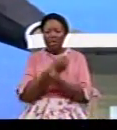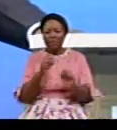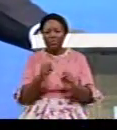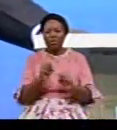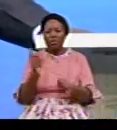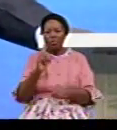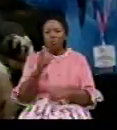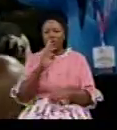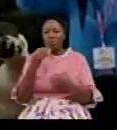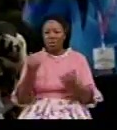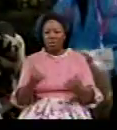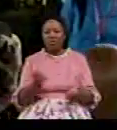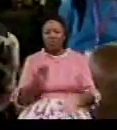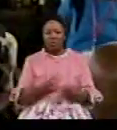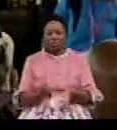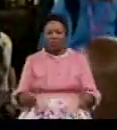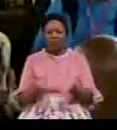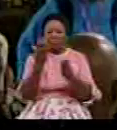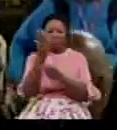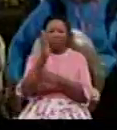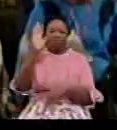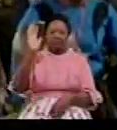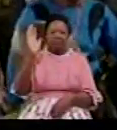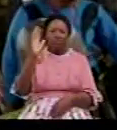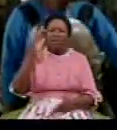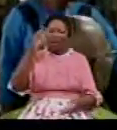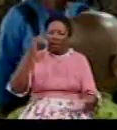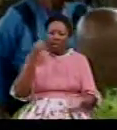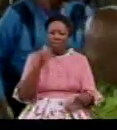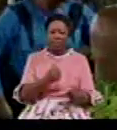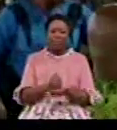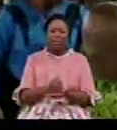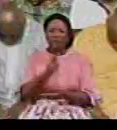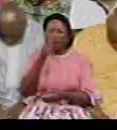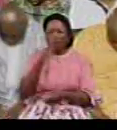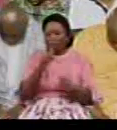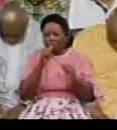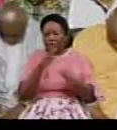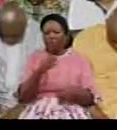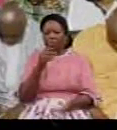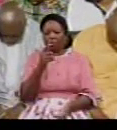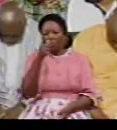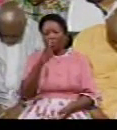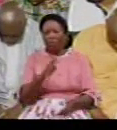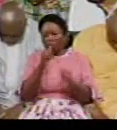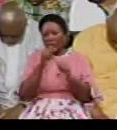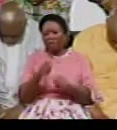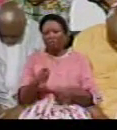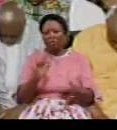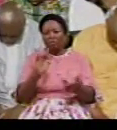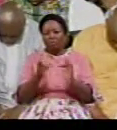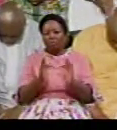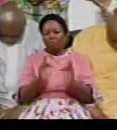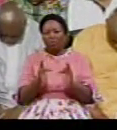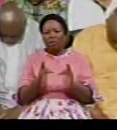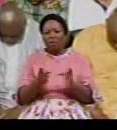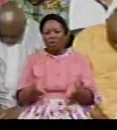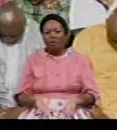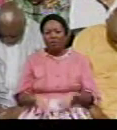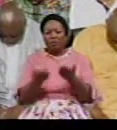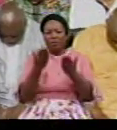in salvation. That now the Spirit of the Lord will bear witness in their heart. They are